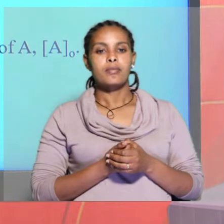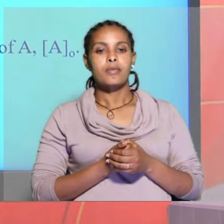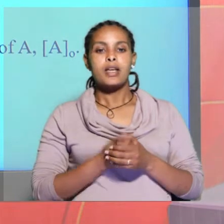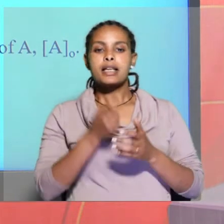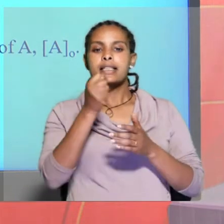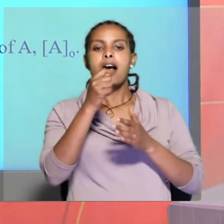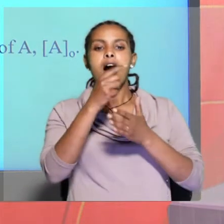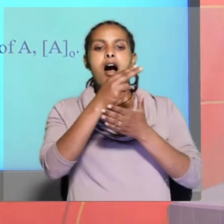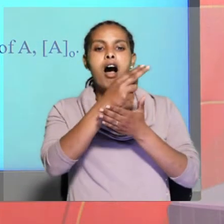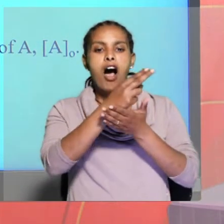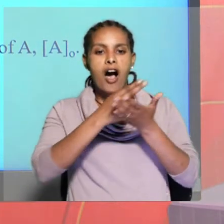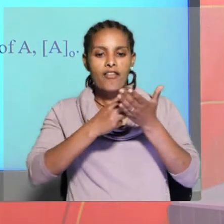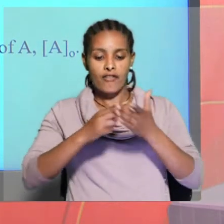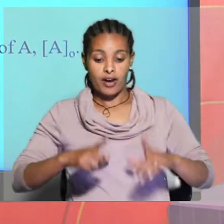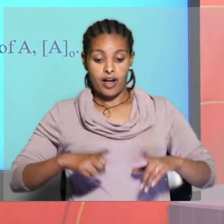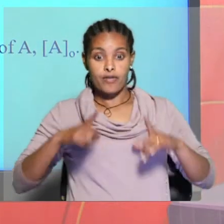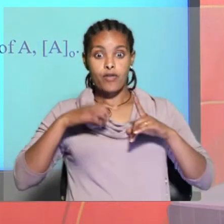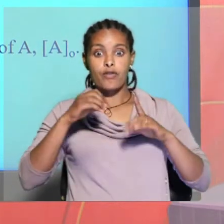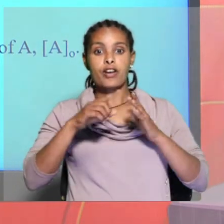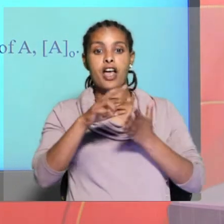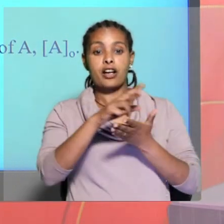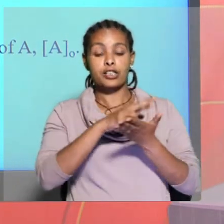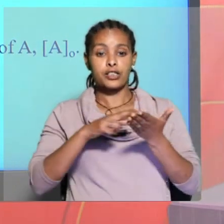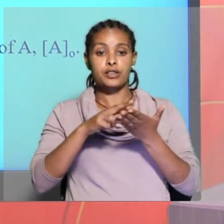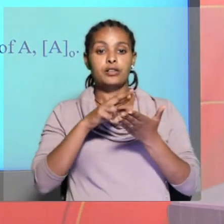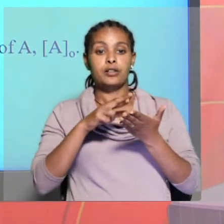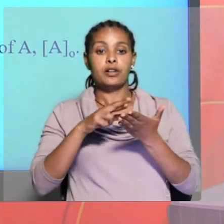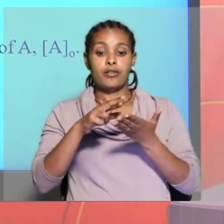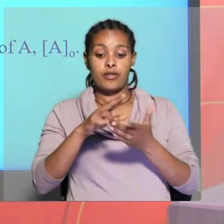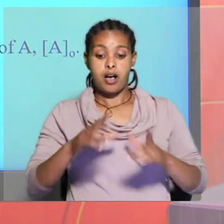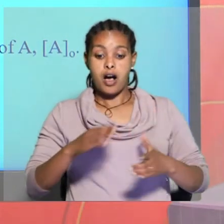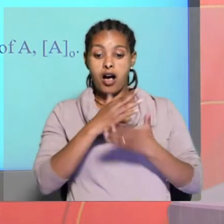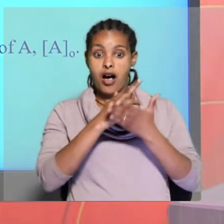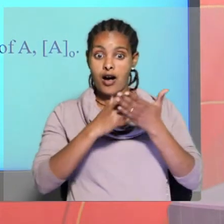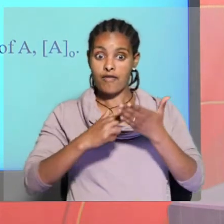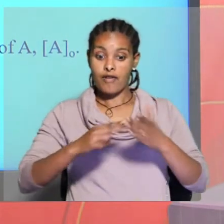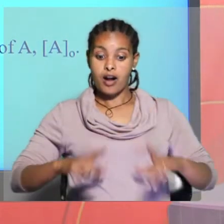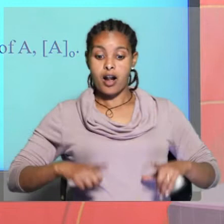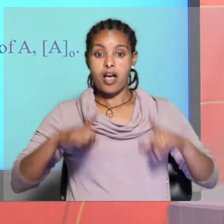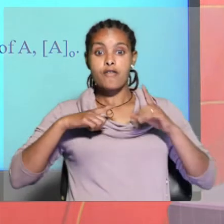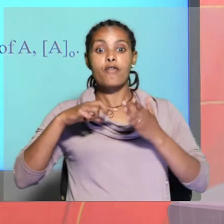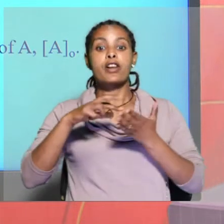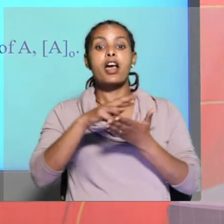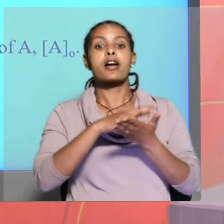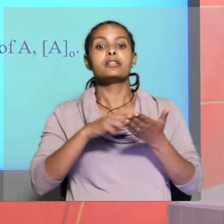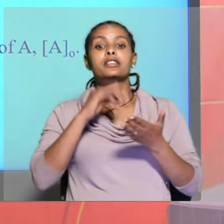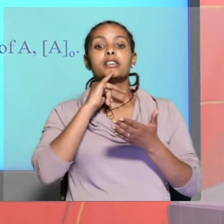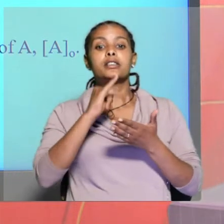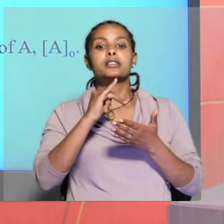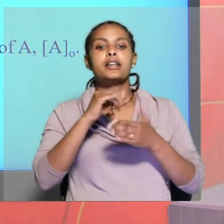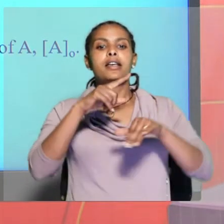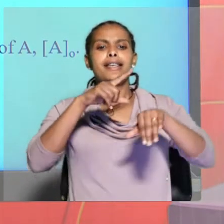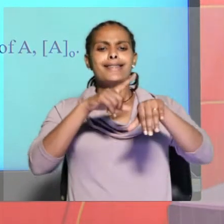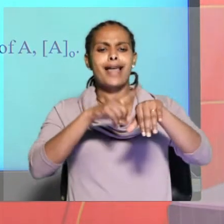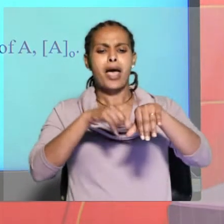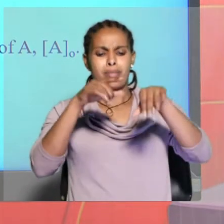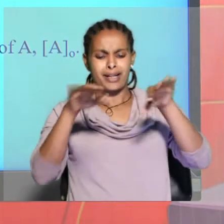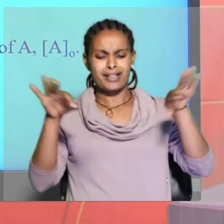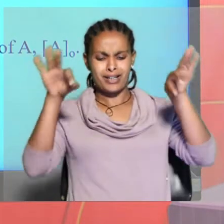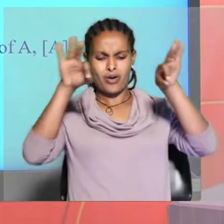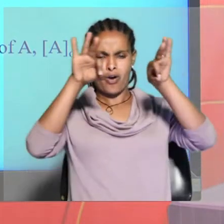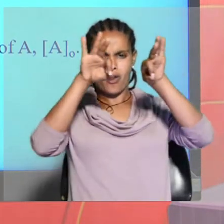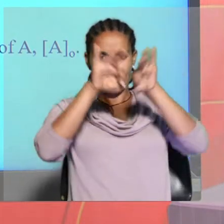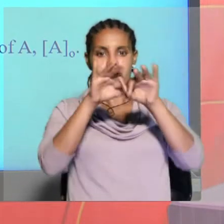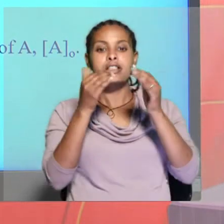The half-life of a reaction. The half-life of a reaction is time required for